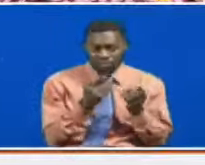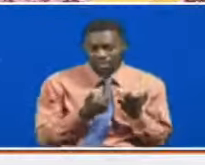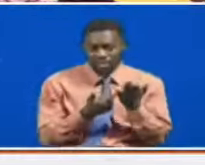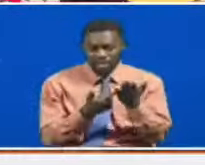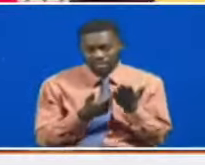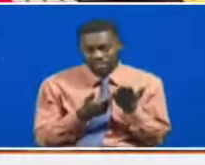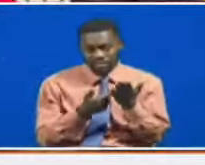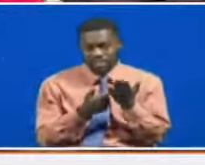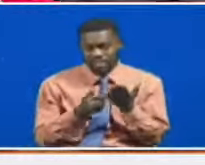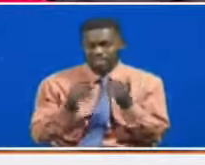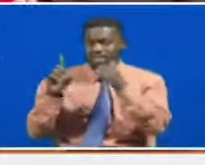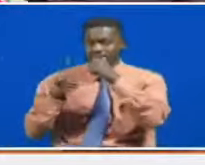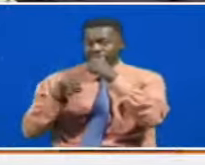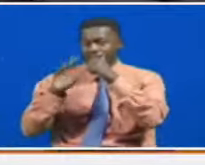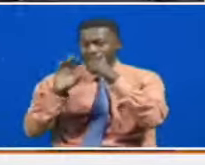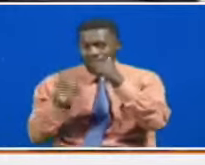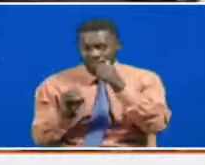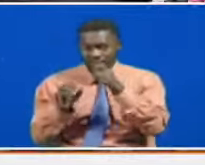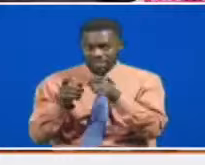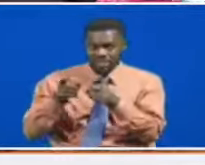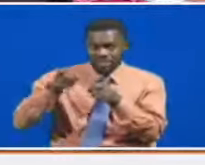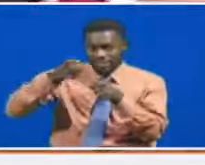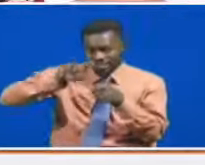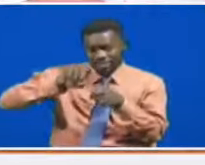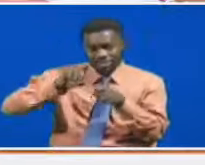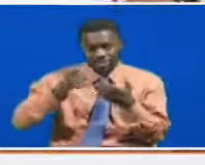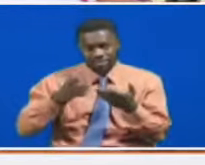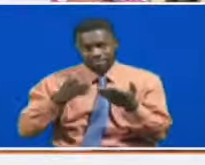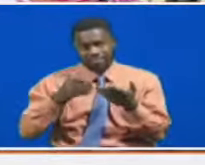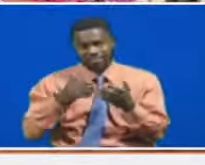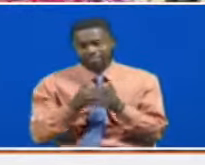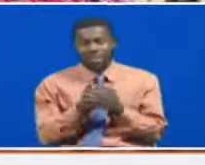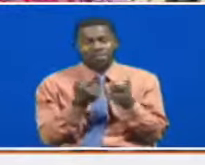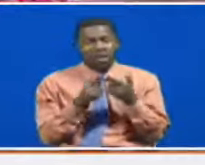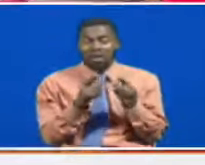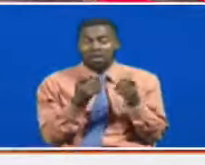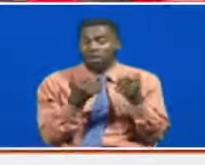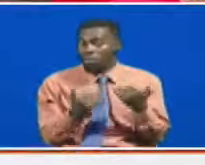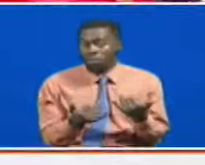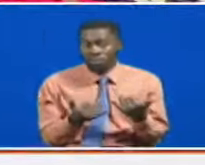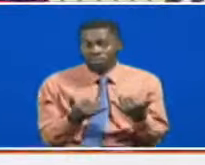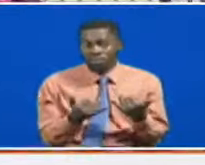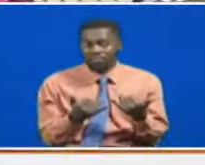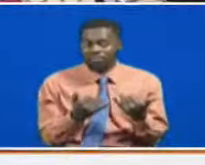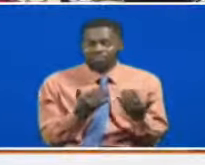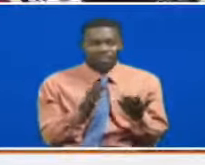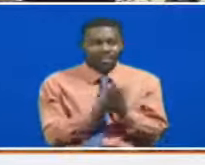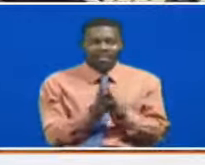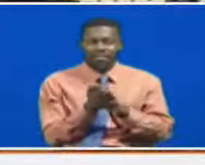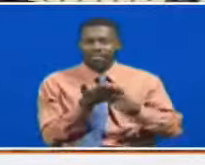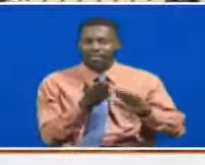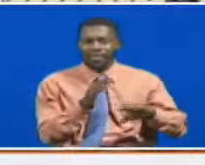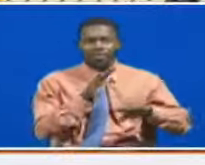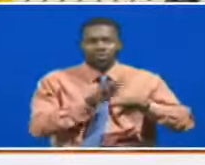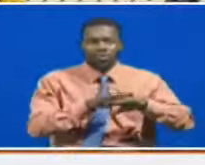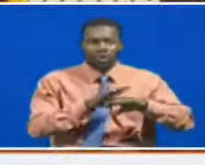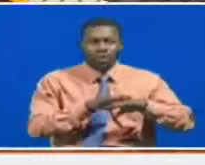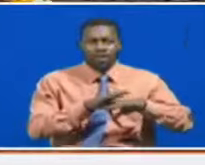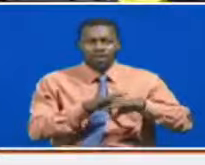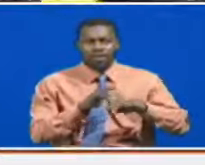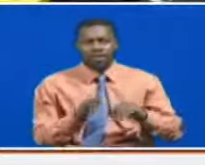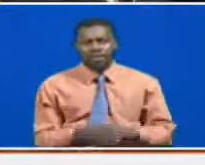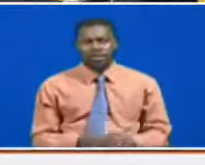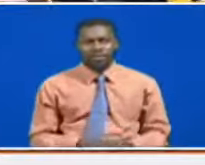of 6%. But as it stands, it remains status quo. Now, Kipkemboi,